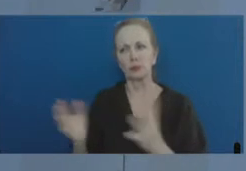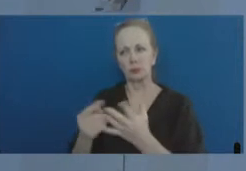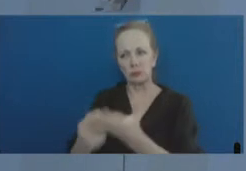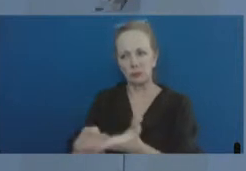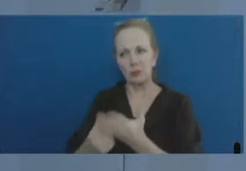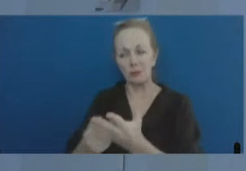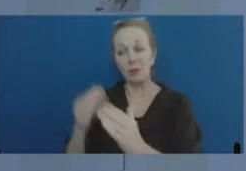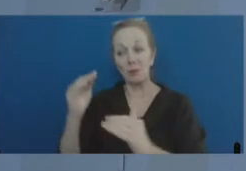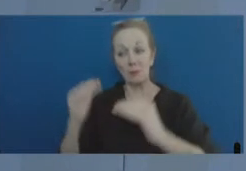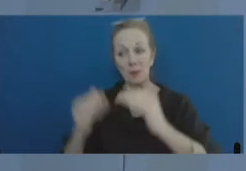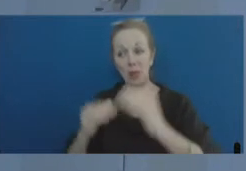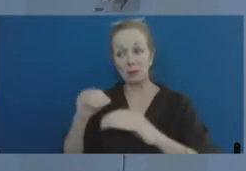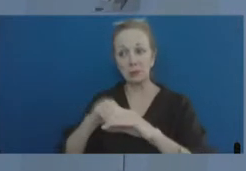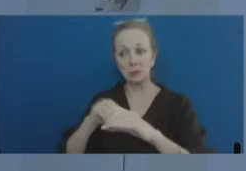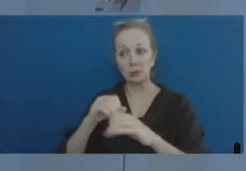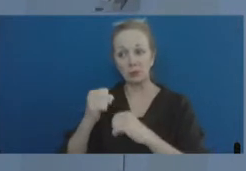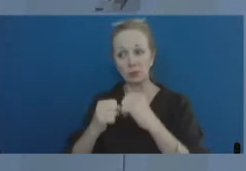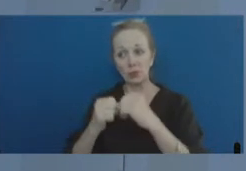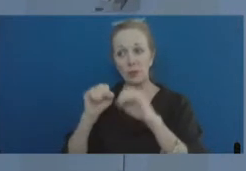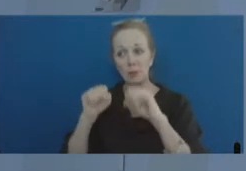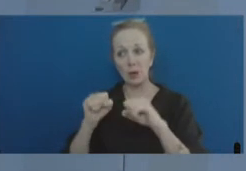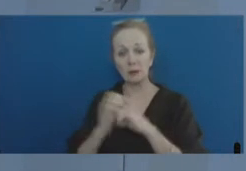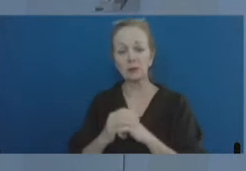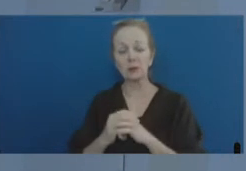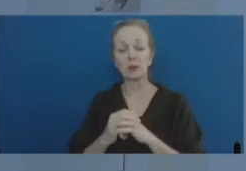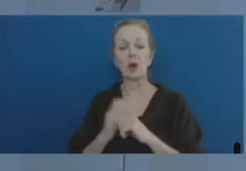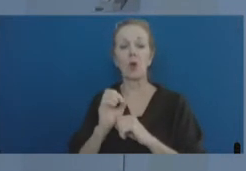infrastructure capacity, if you will,